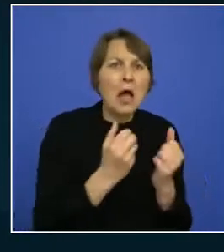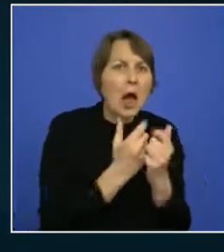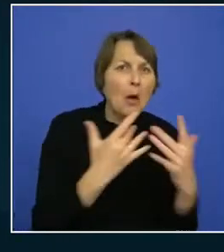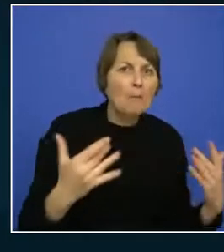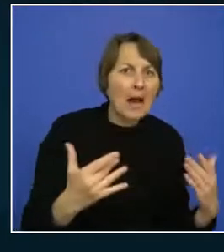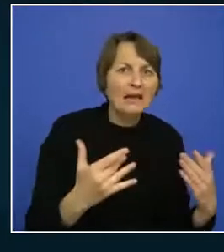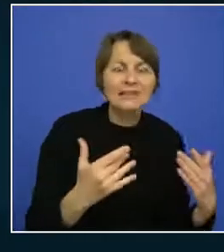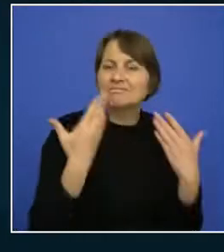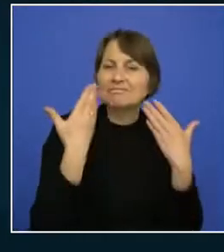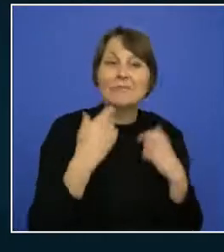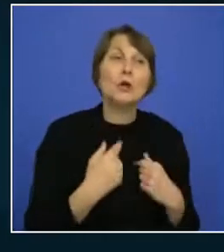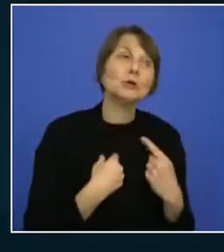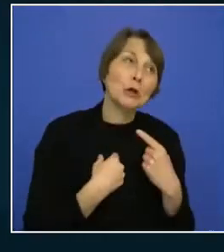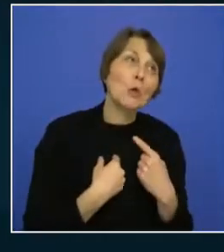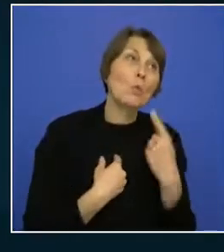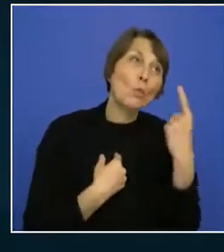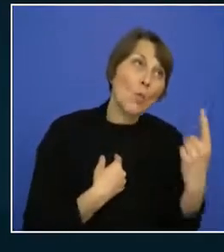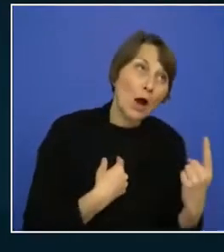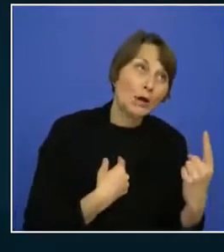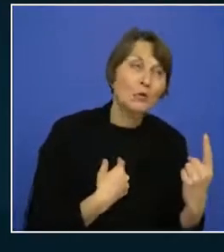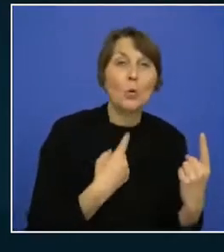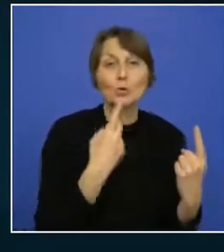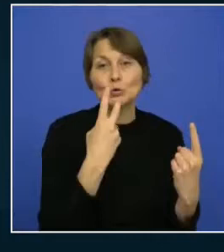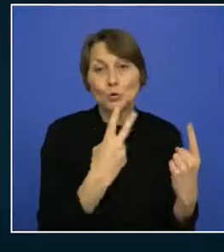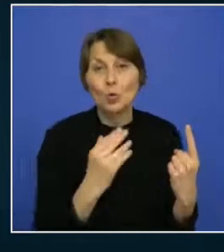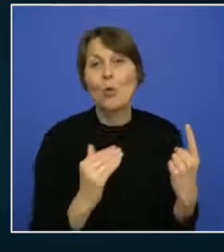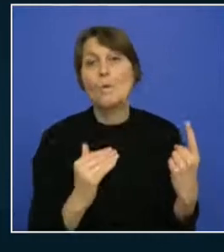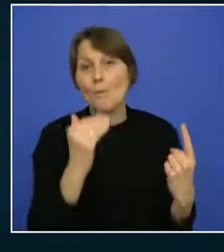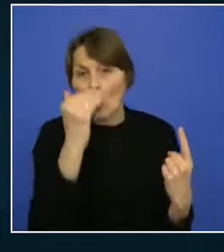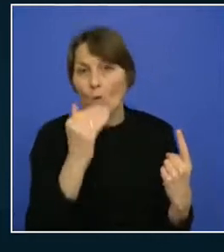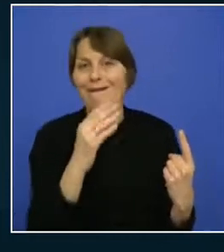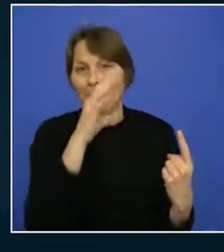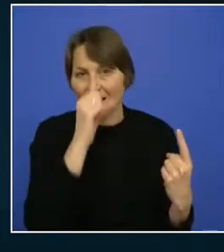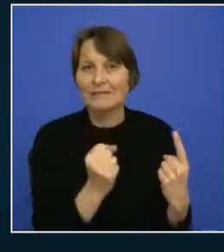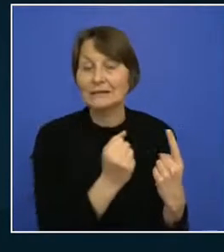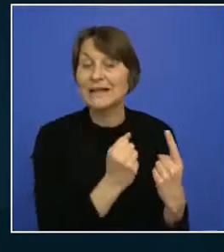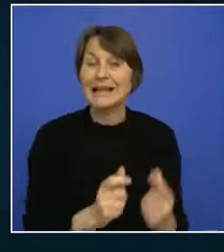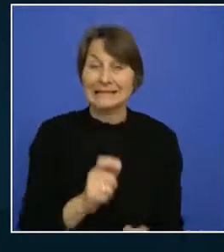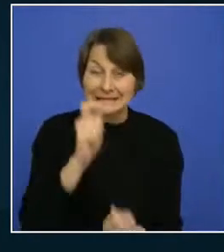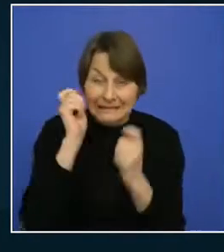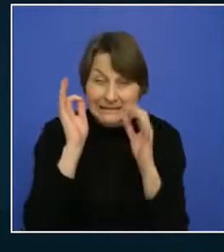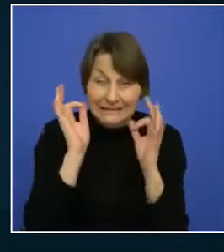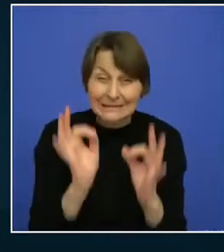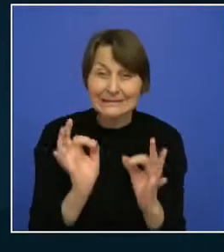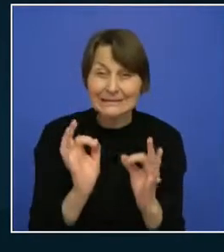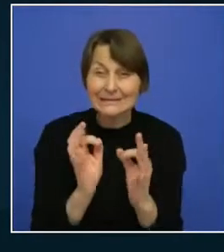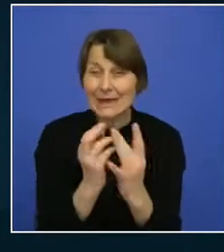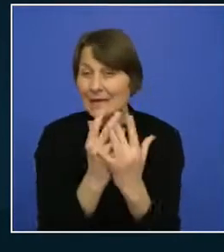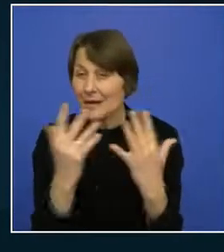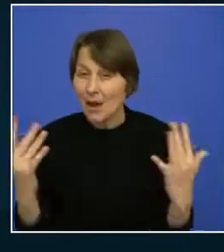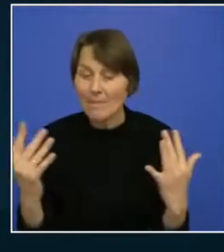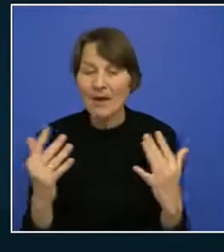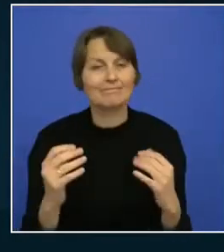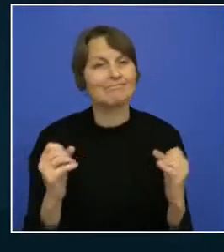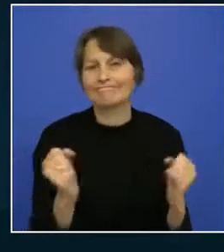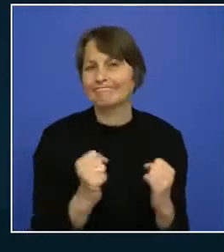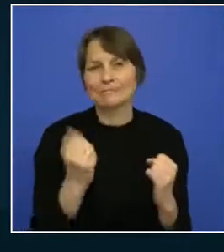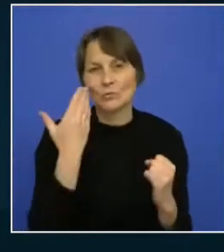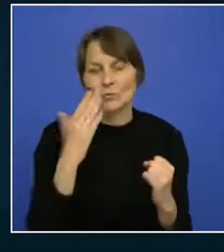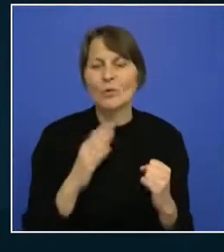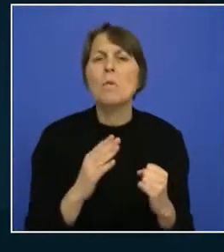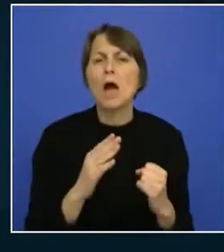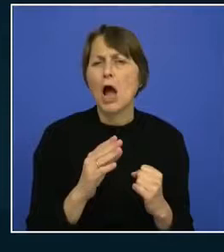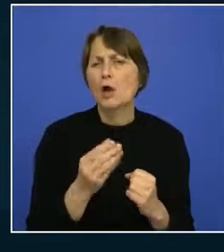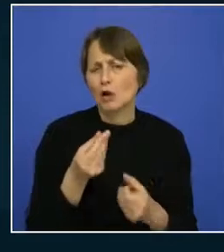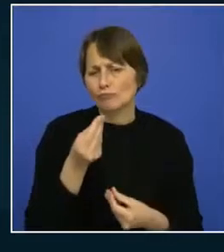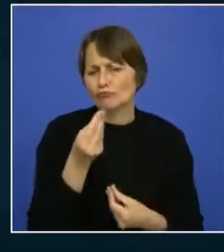have been able to say it is 2 or more elephants. And so I'm happy to share, and I can share some links